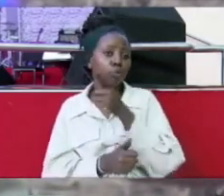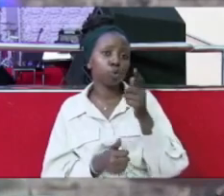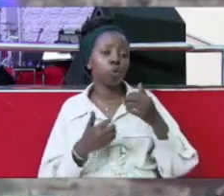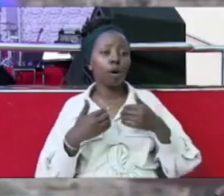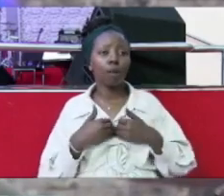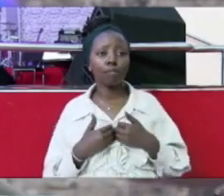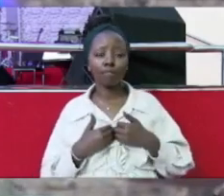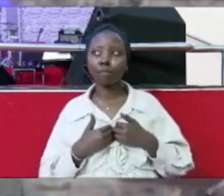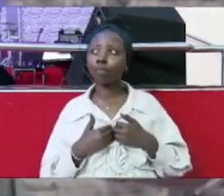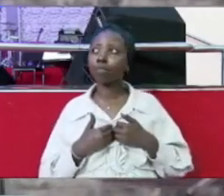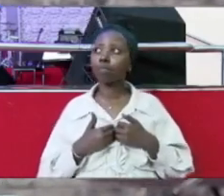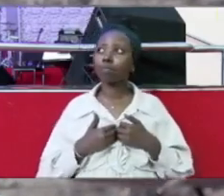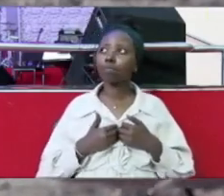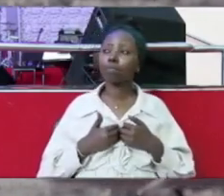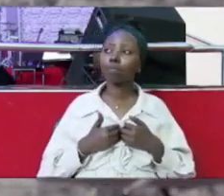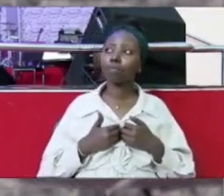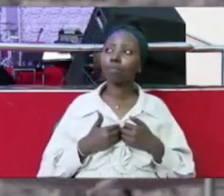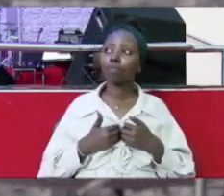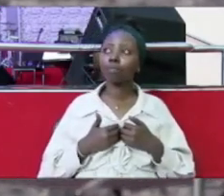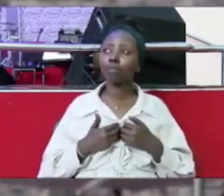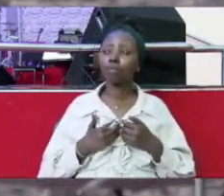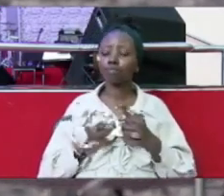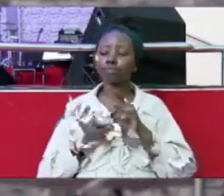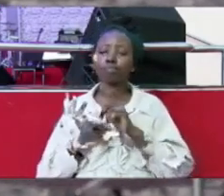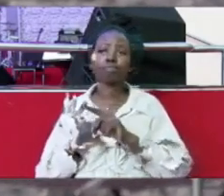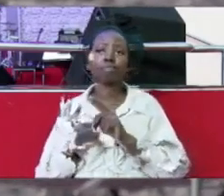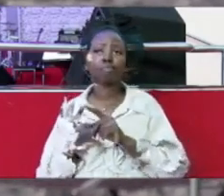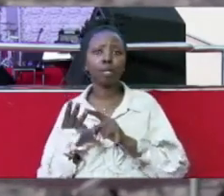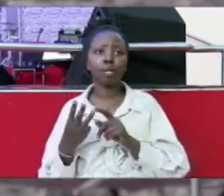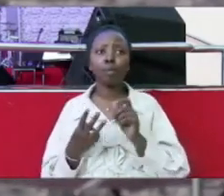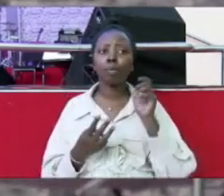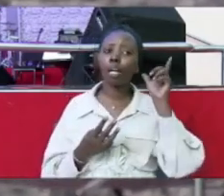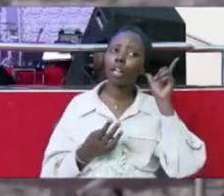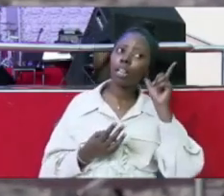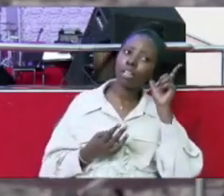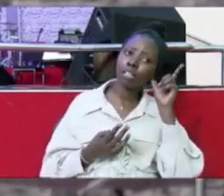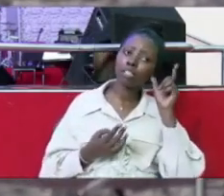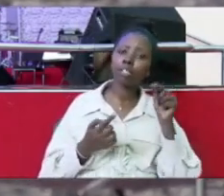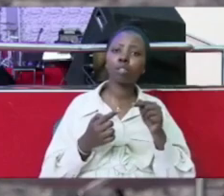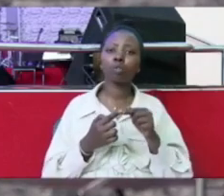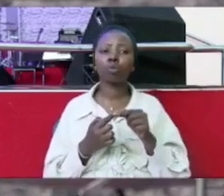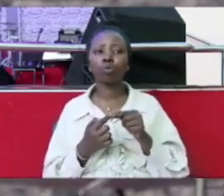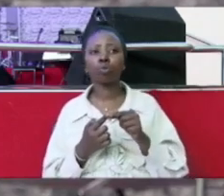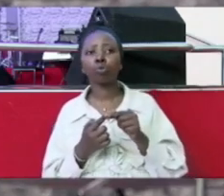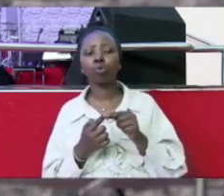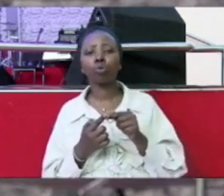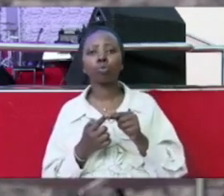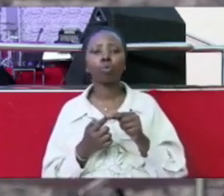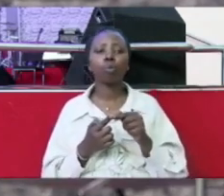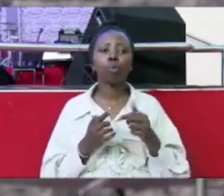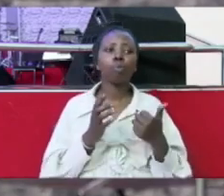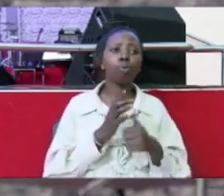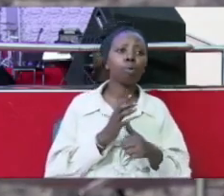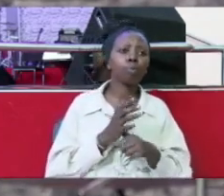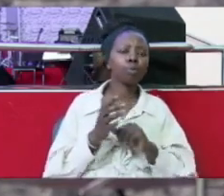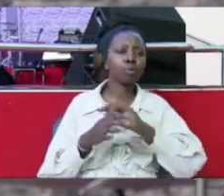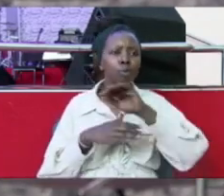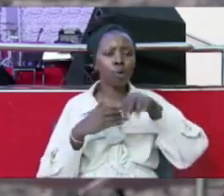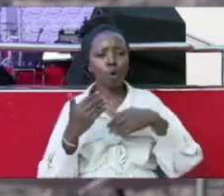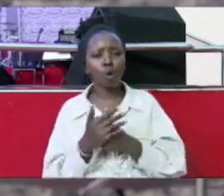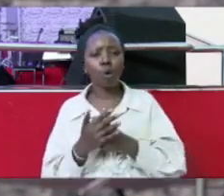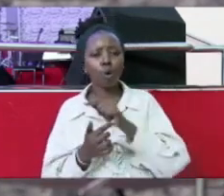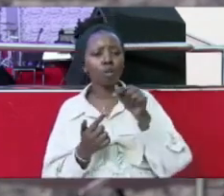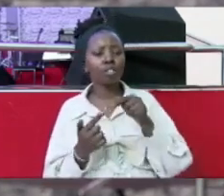rasilimali zetu, or providing a listening ear, ama tukitoa kujitoa kusikiliza. All these embody the love of Christ in